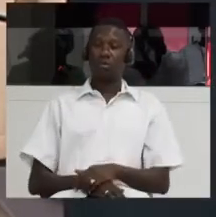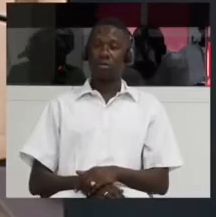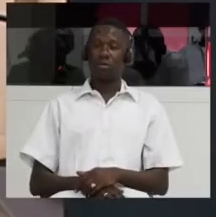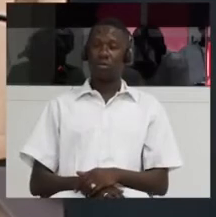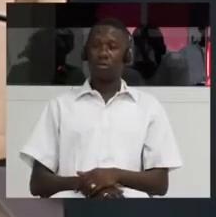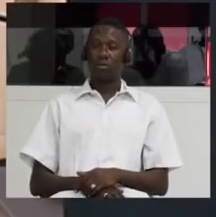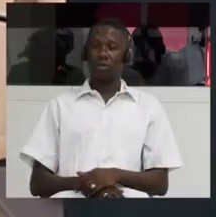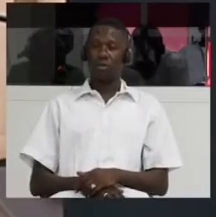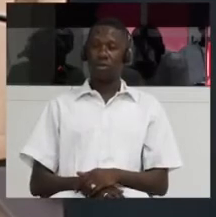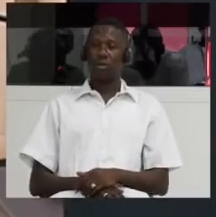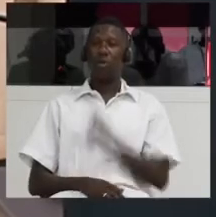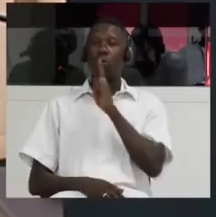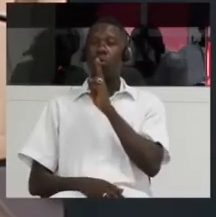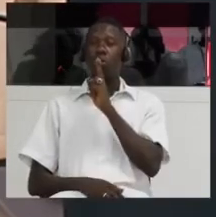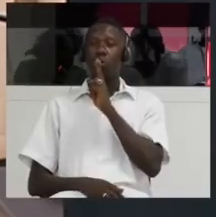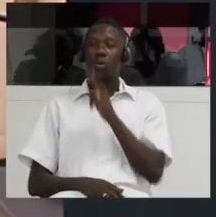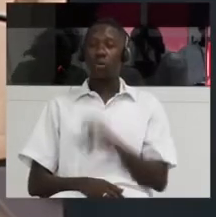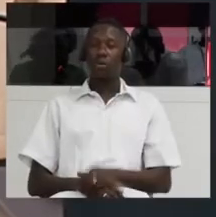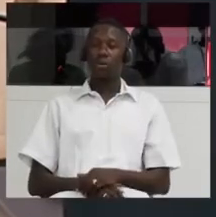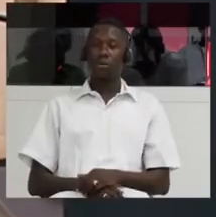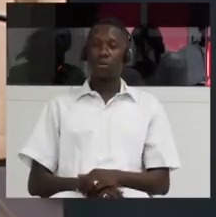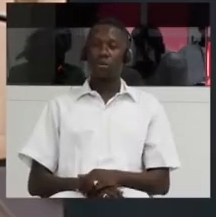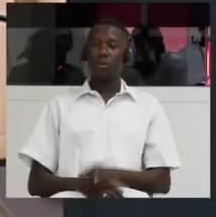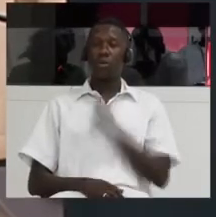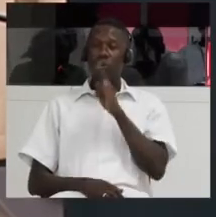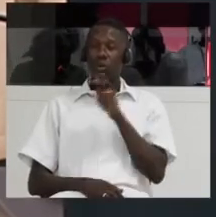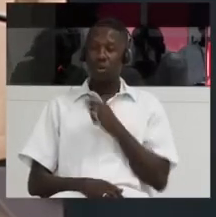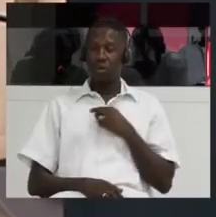was this guy? This was Lieutenant Basiru Baro.